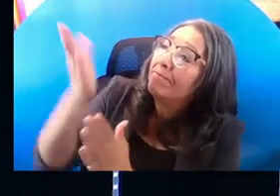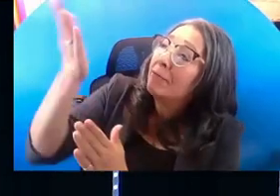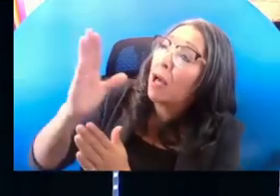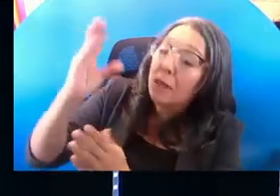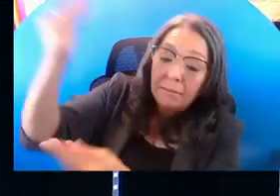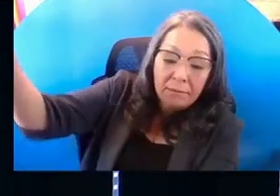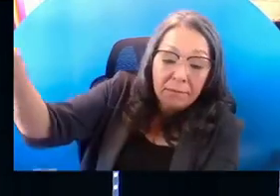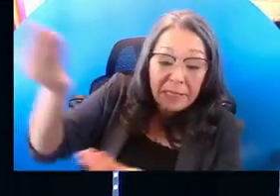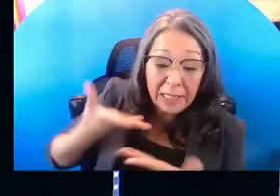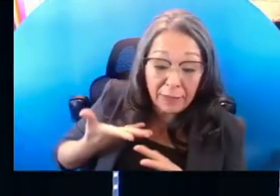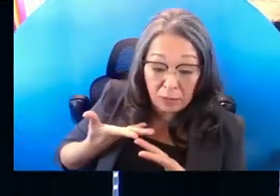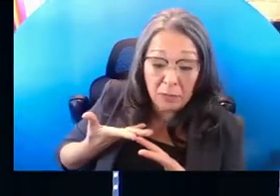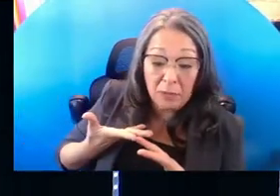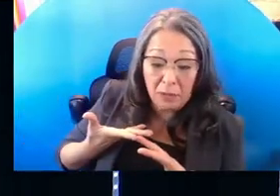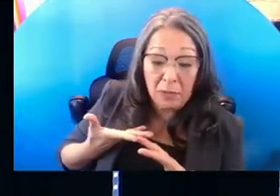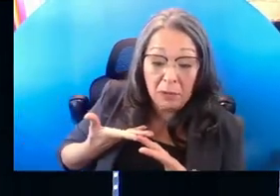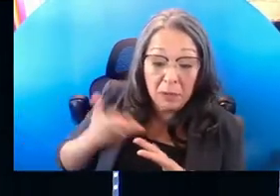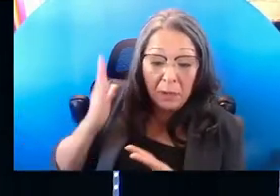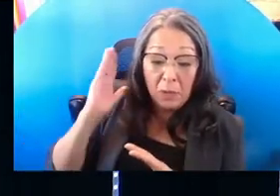to you.